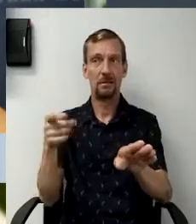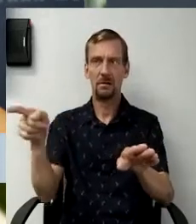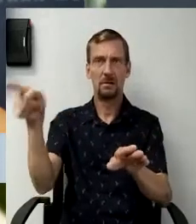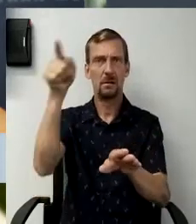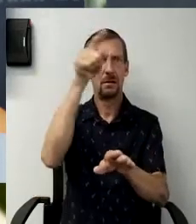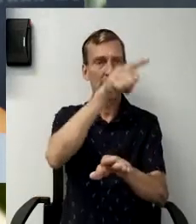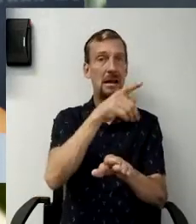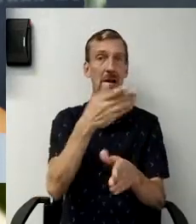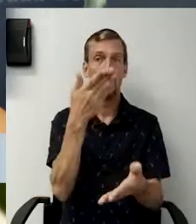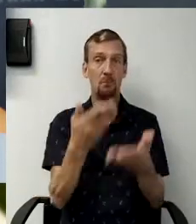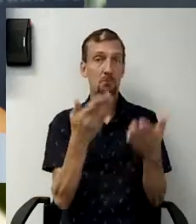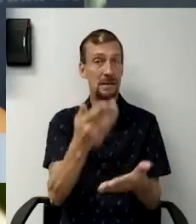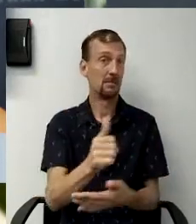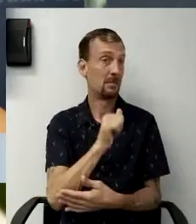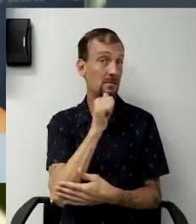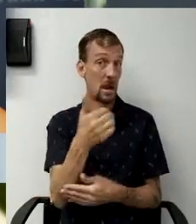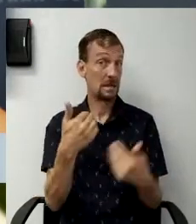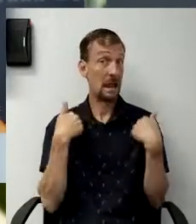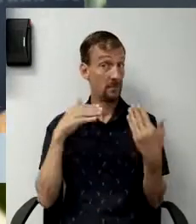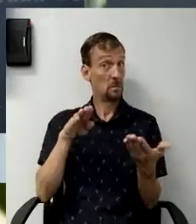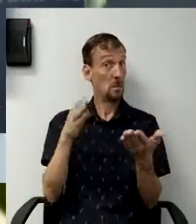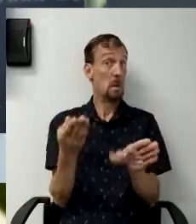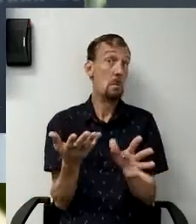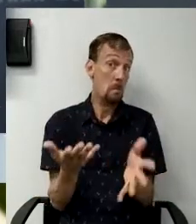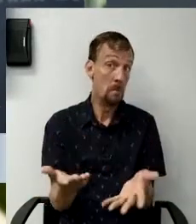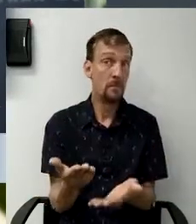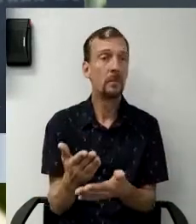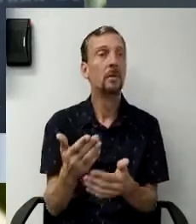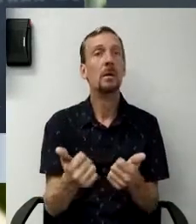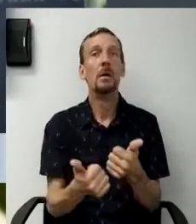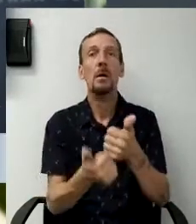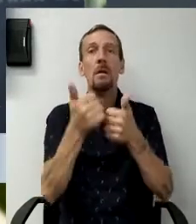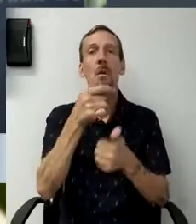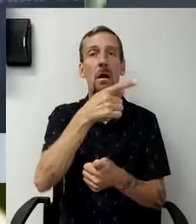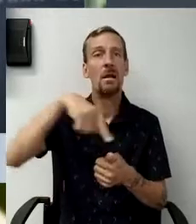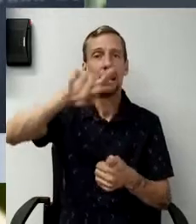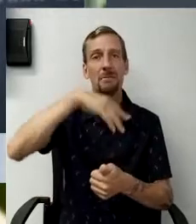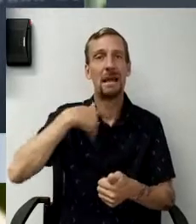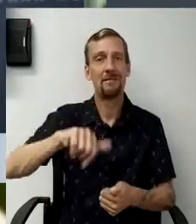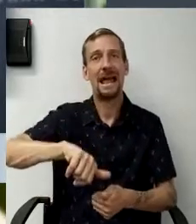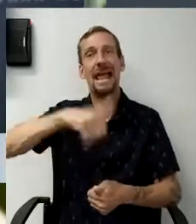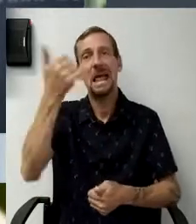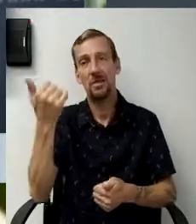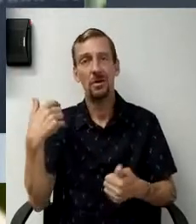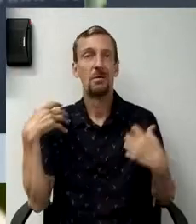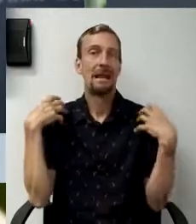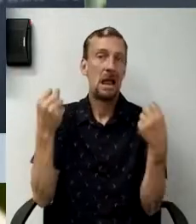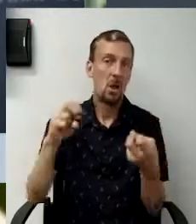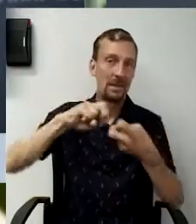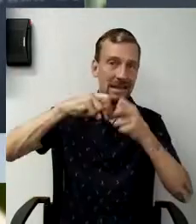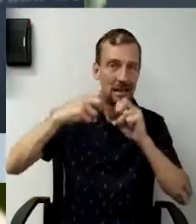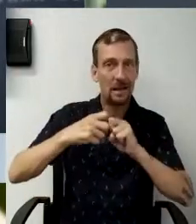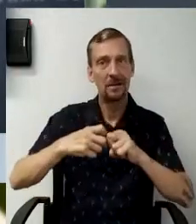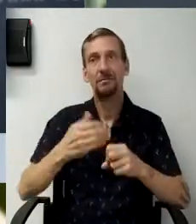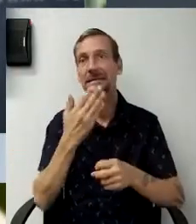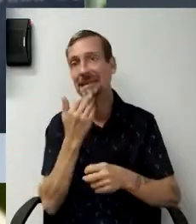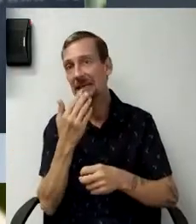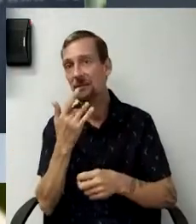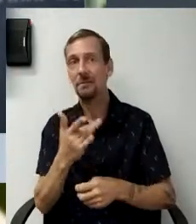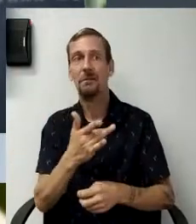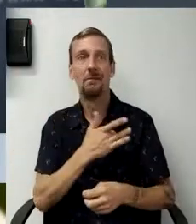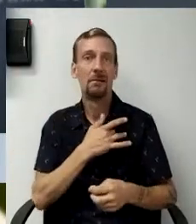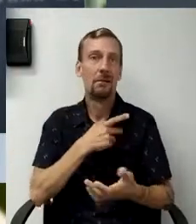not have died? Now, remember, most all of them have underlying conditions: diabetes, congestive heart